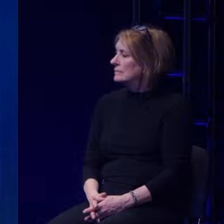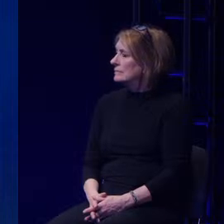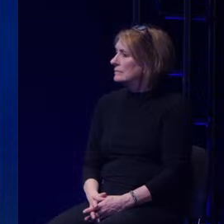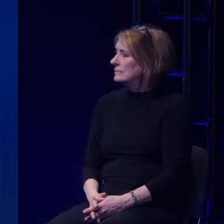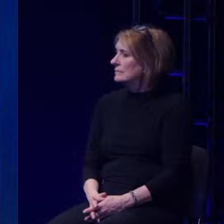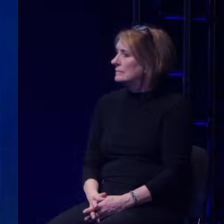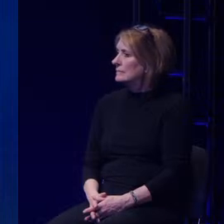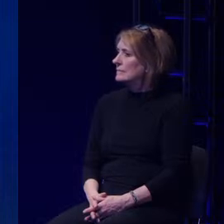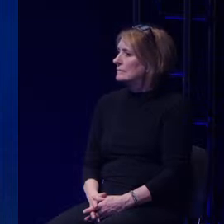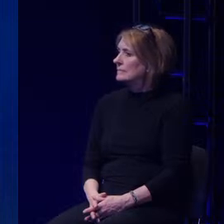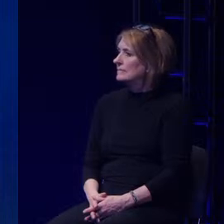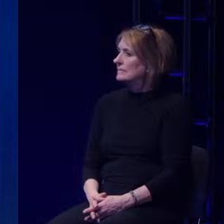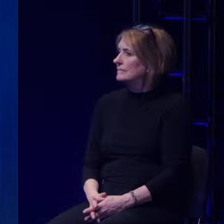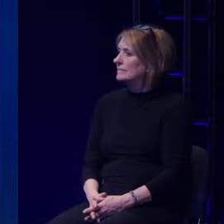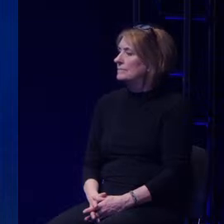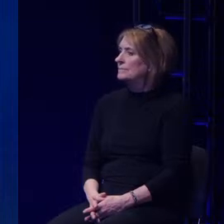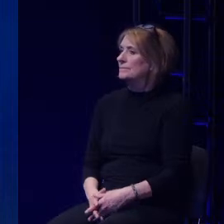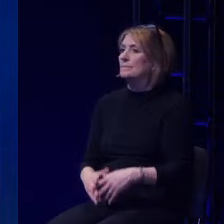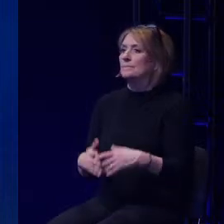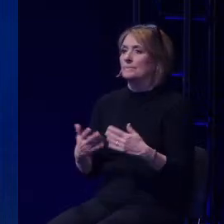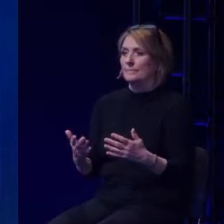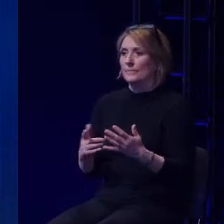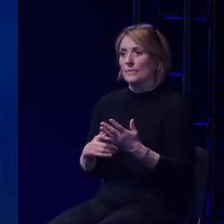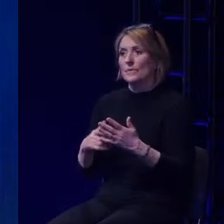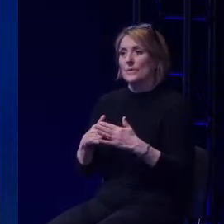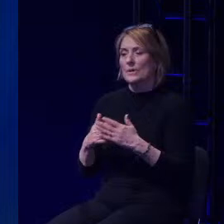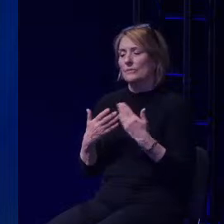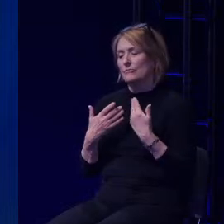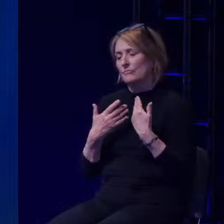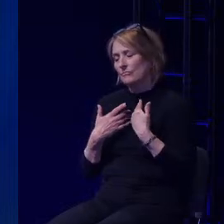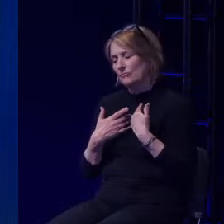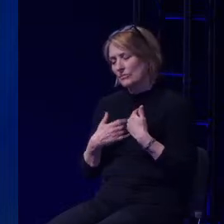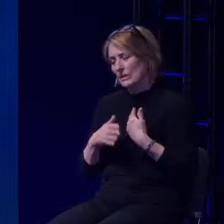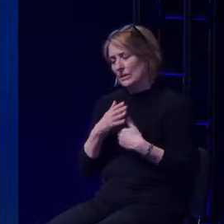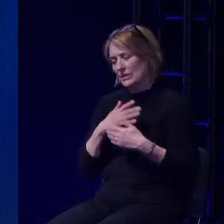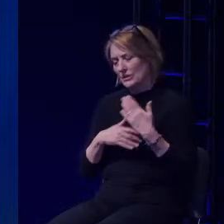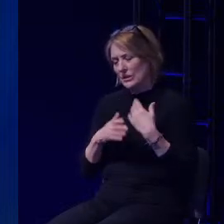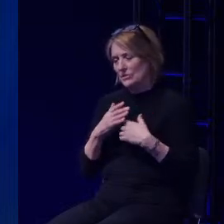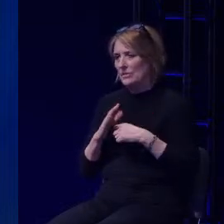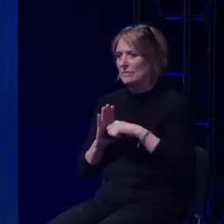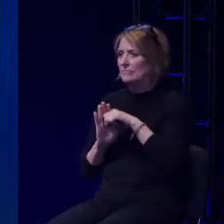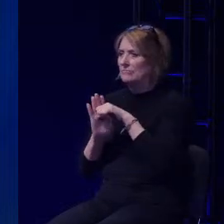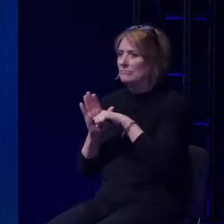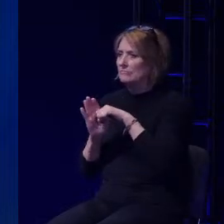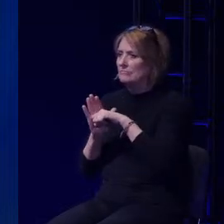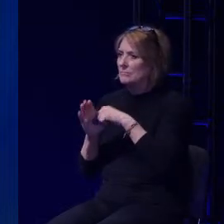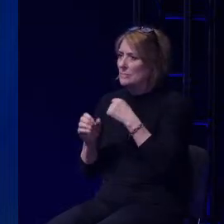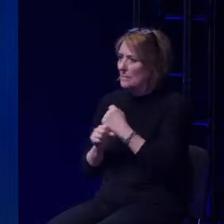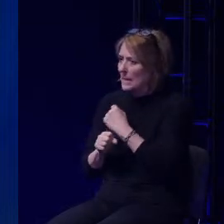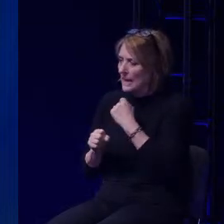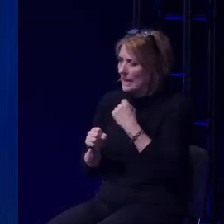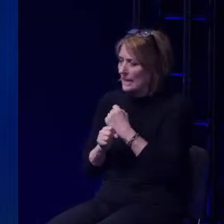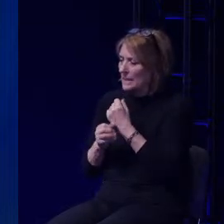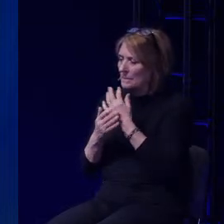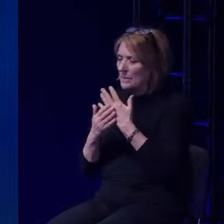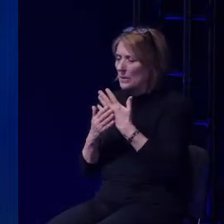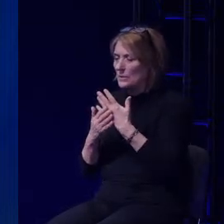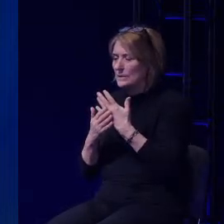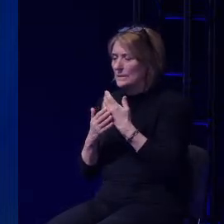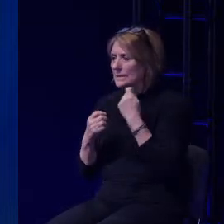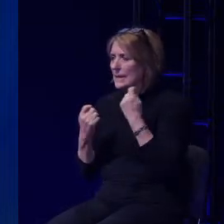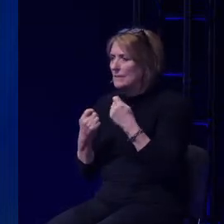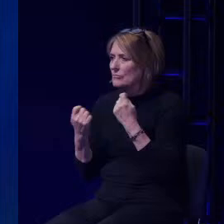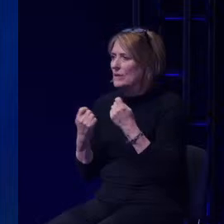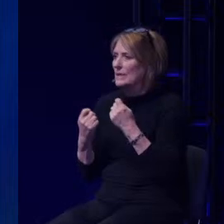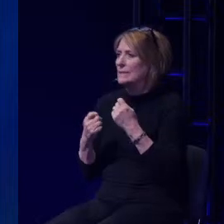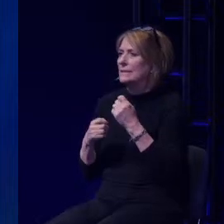So, the UK has a rich history of documentary filmmaking, and many of its most celebrated cinematographers